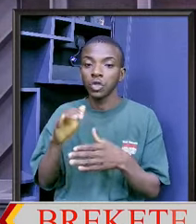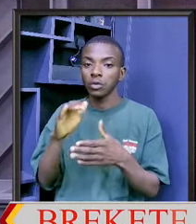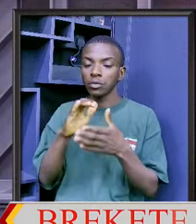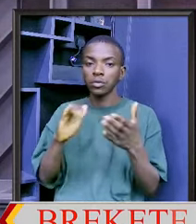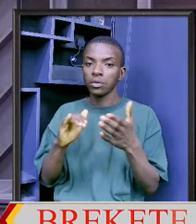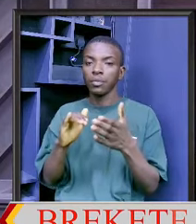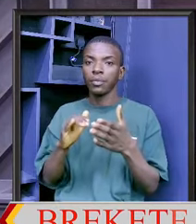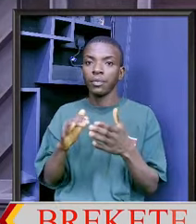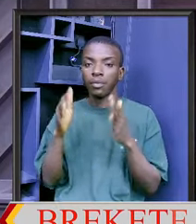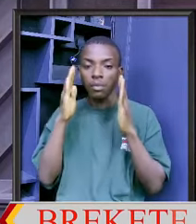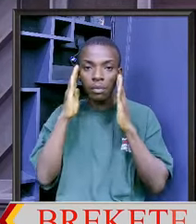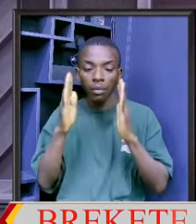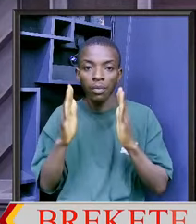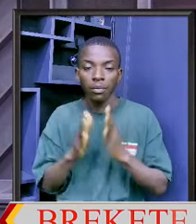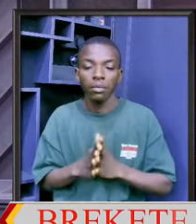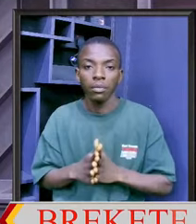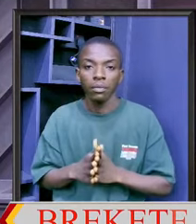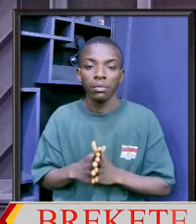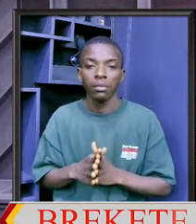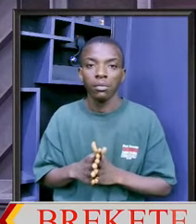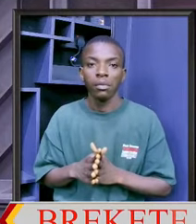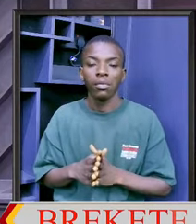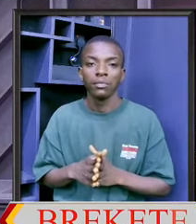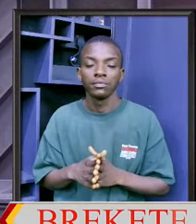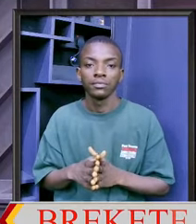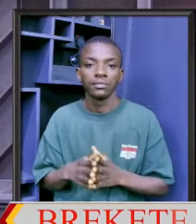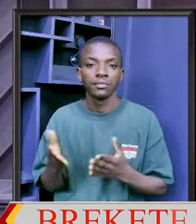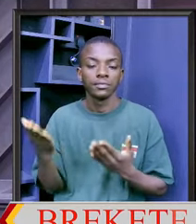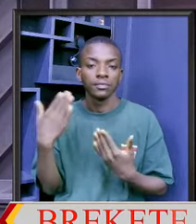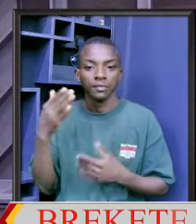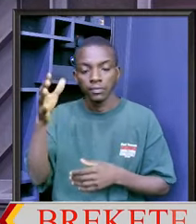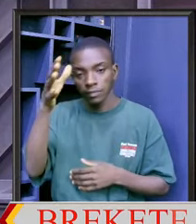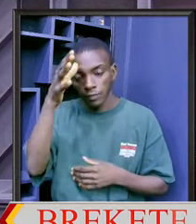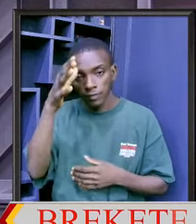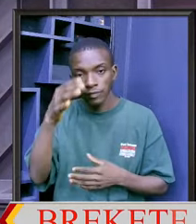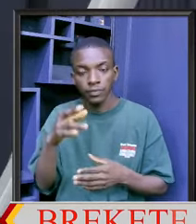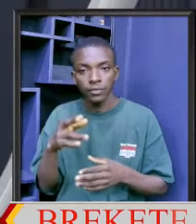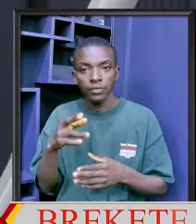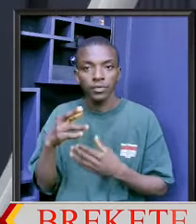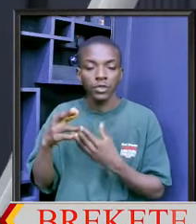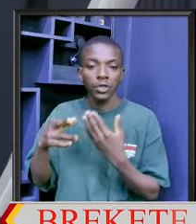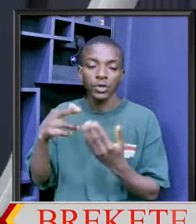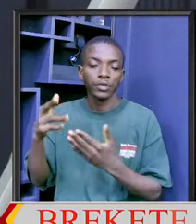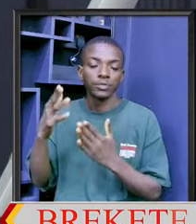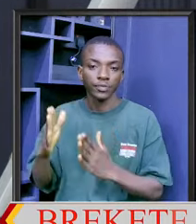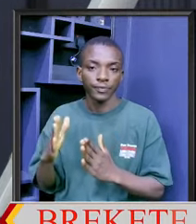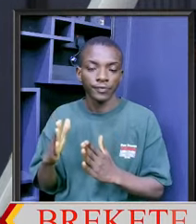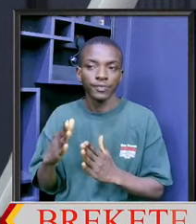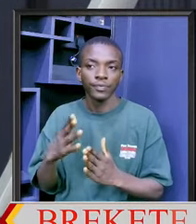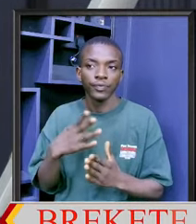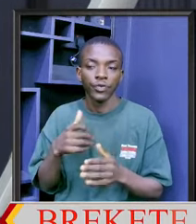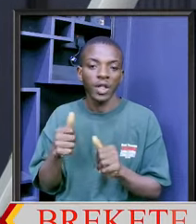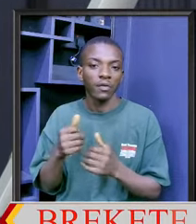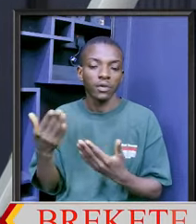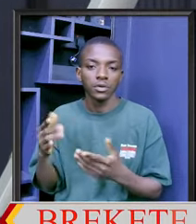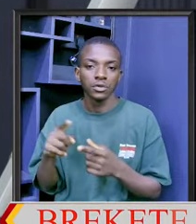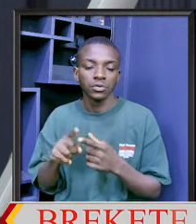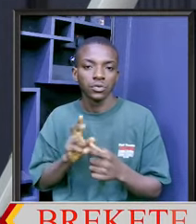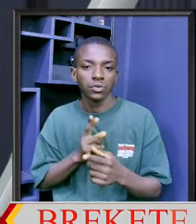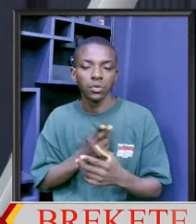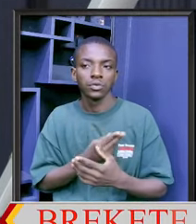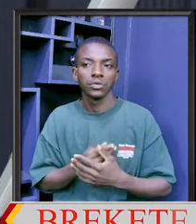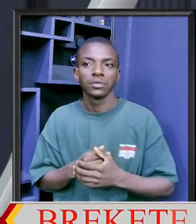draw my attention. Yes. He was a father. A regulator, everything to